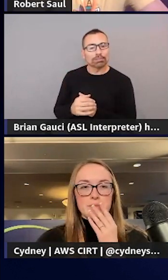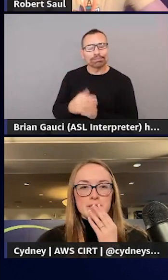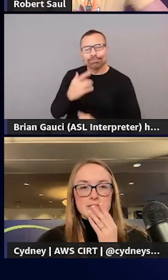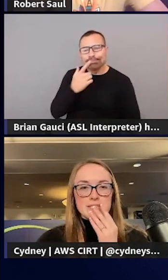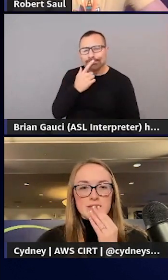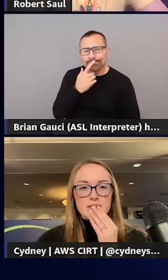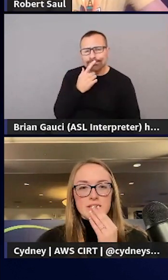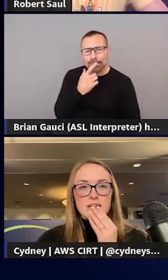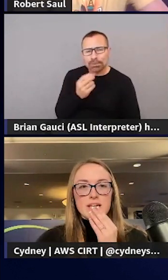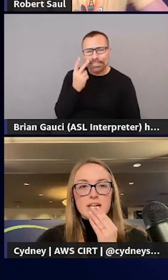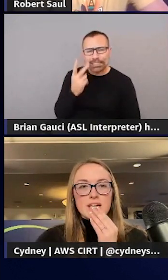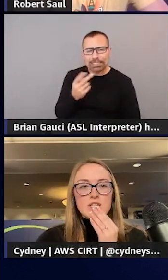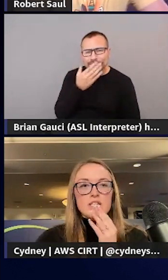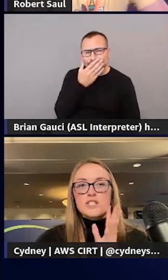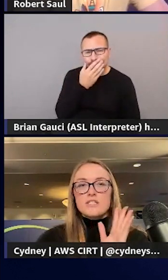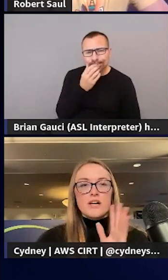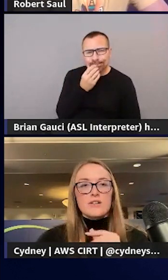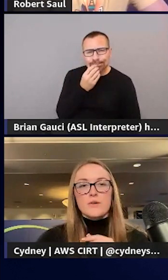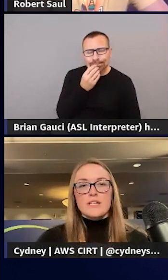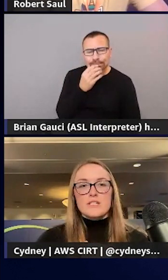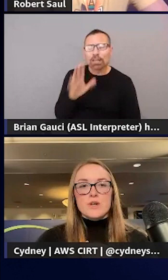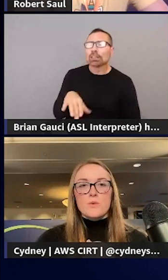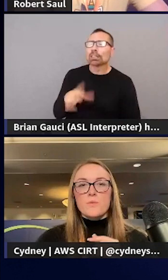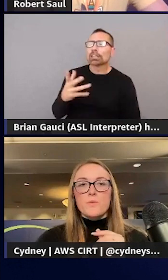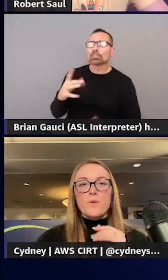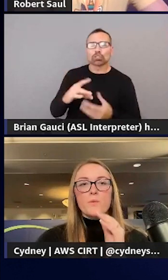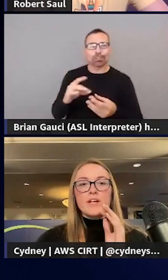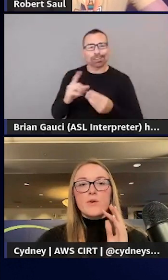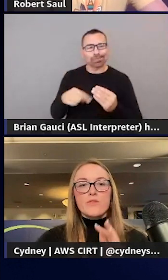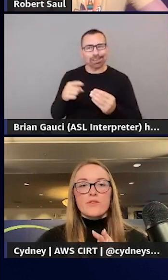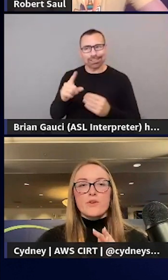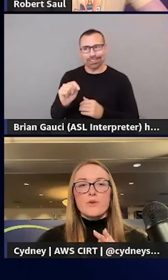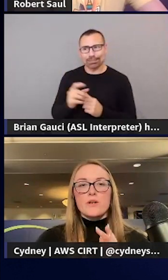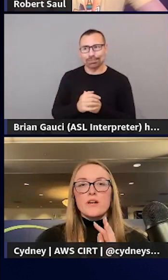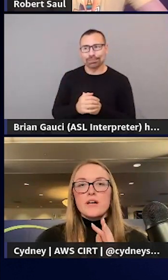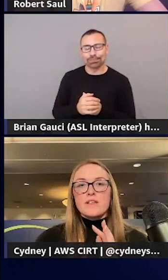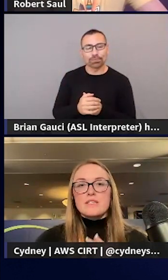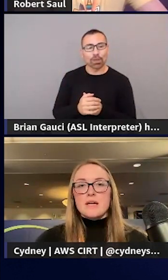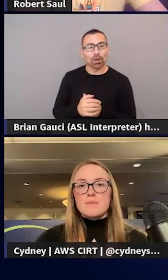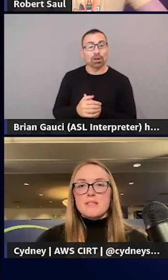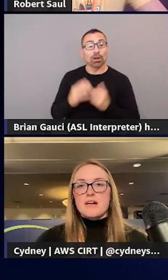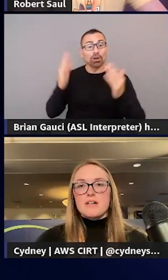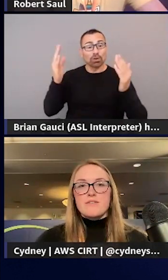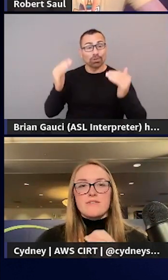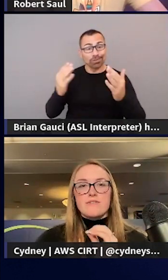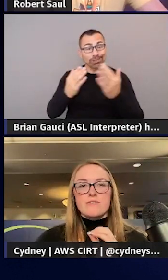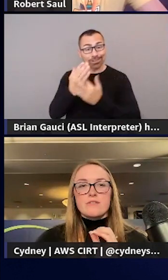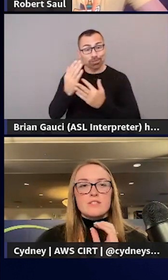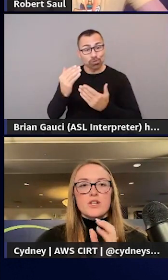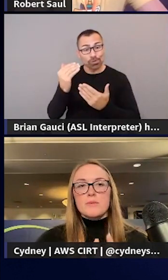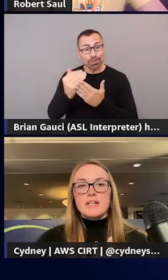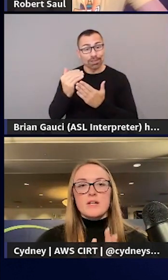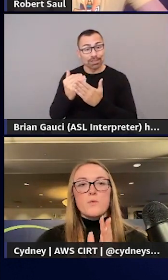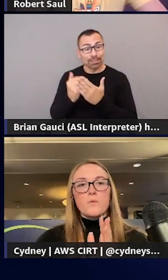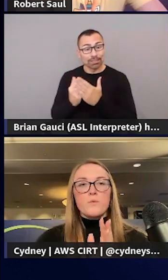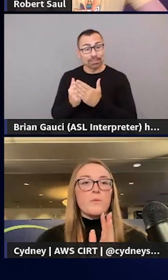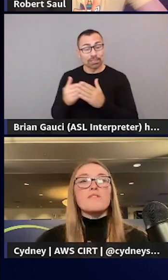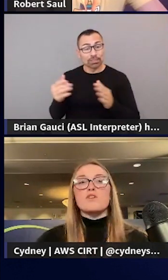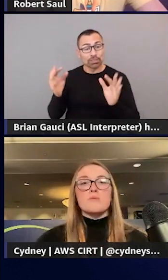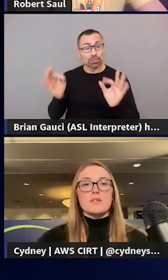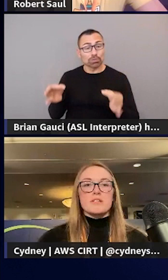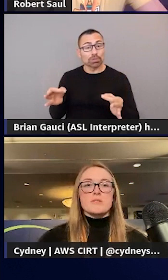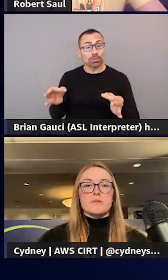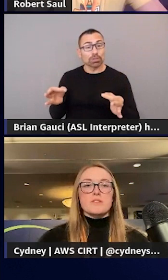how do I break this down? So let's just talk through it. So we go through the steps of determining